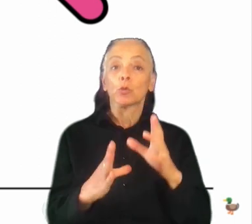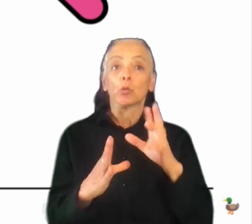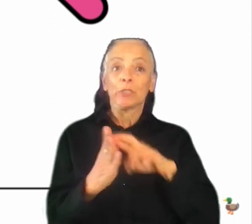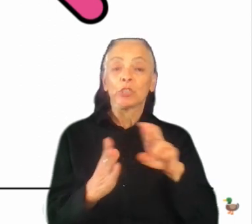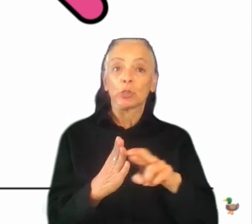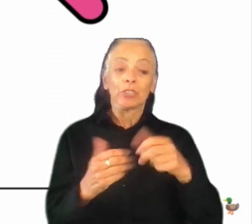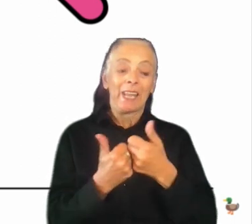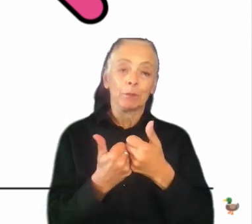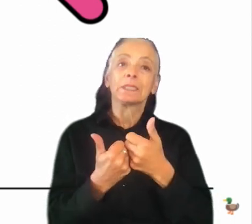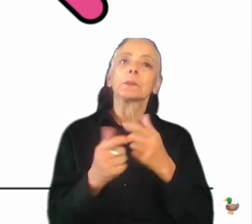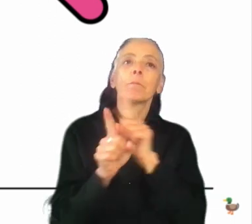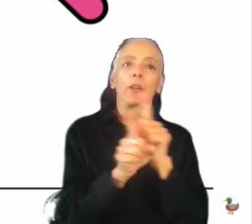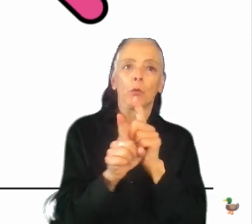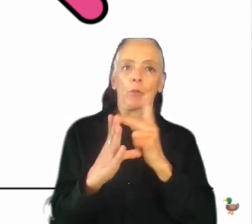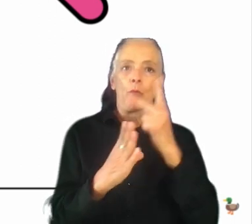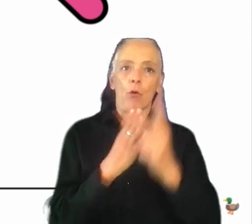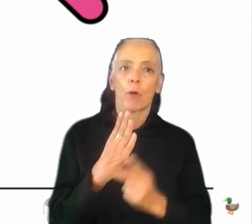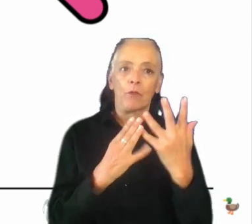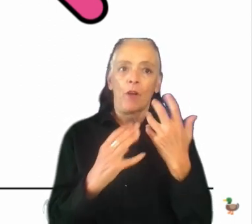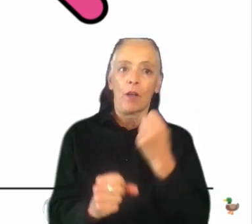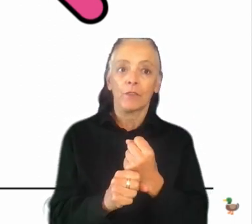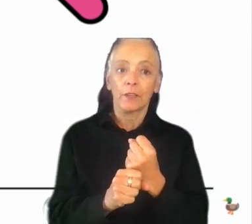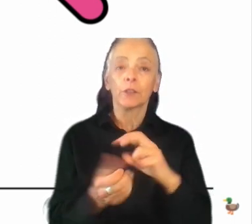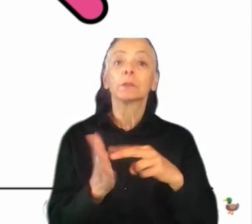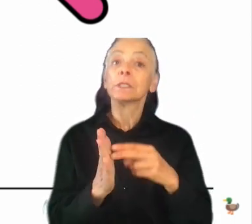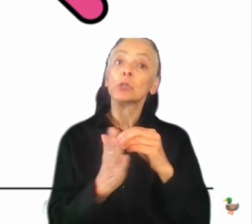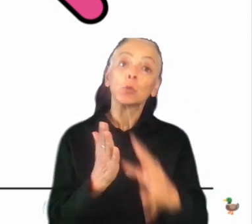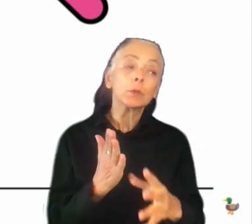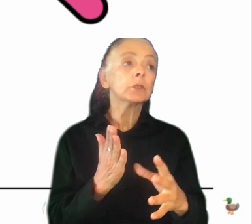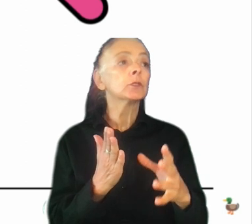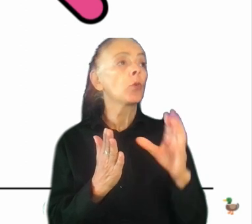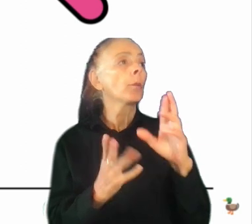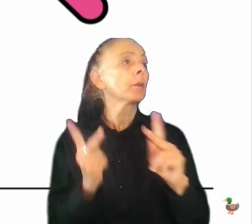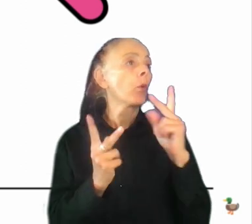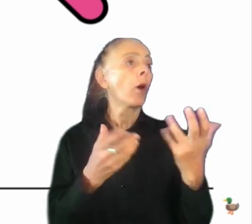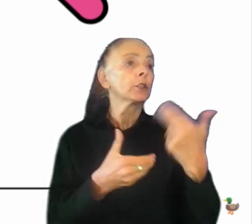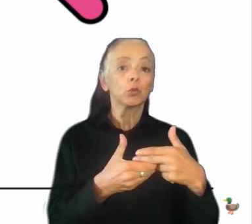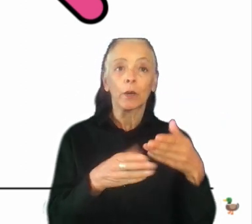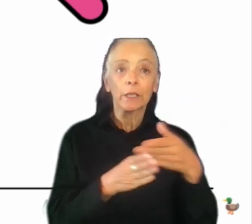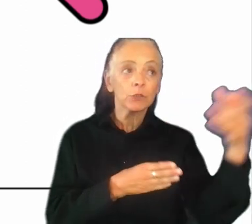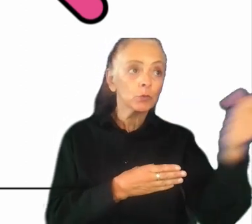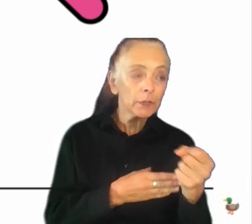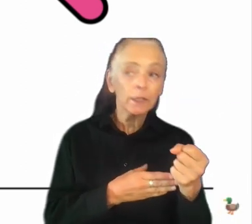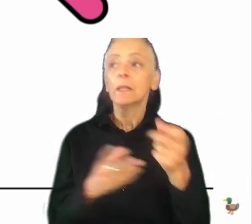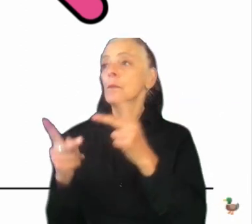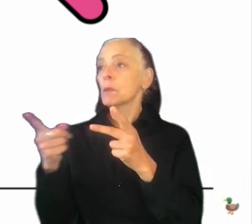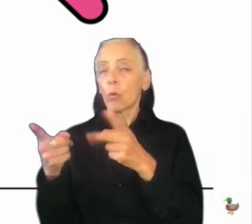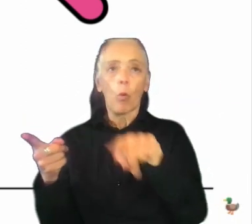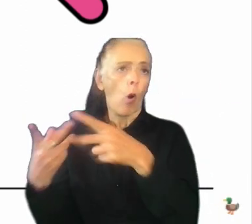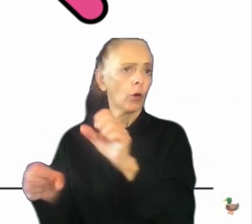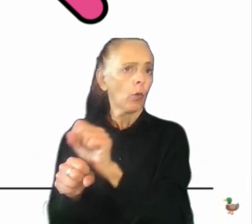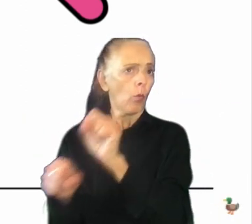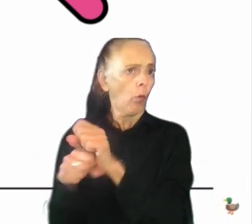years which partnered students and people who are interested in joining the industry with people who already established people who